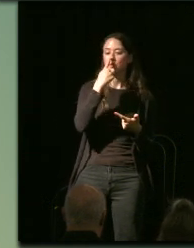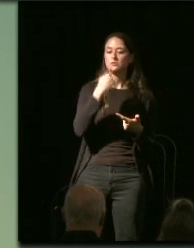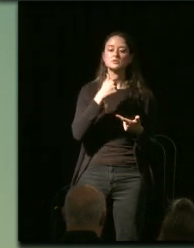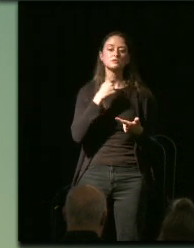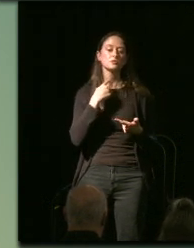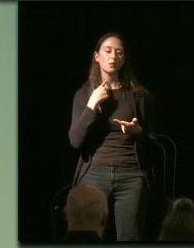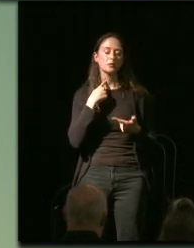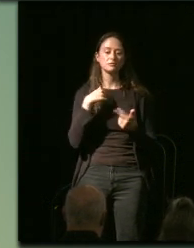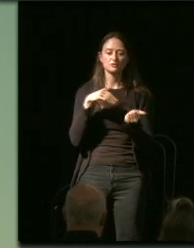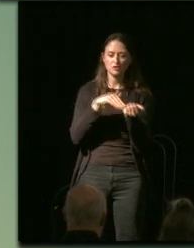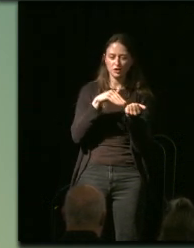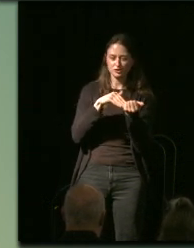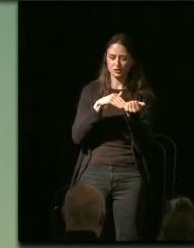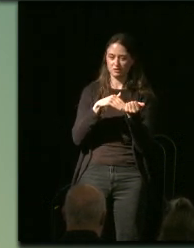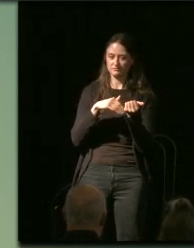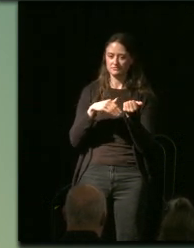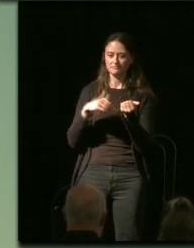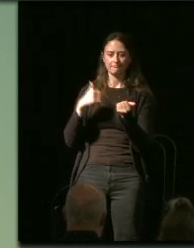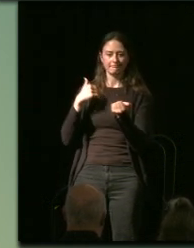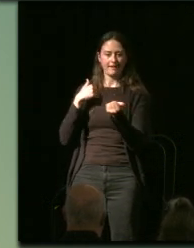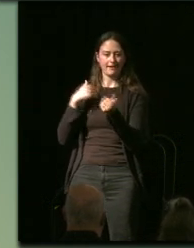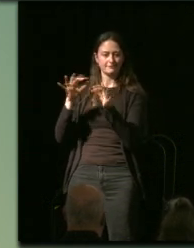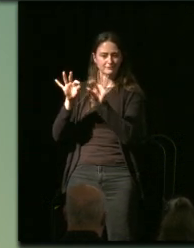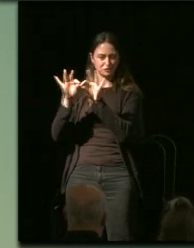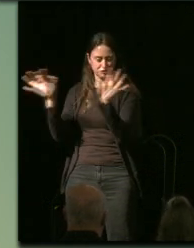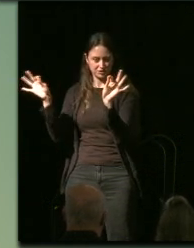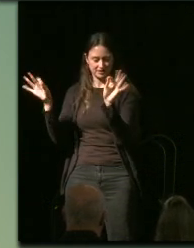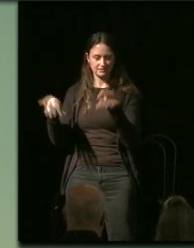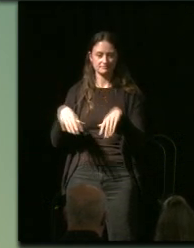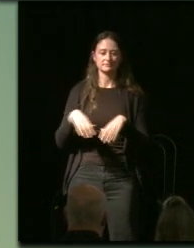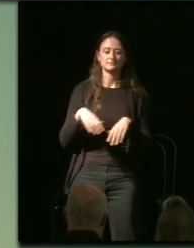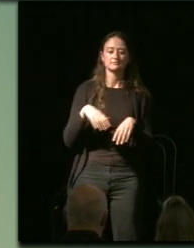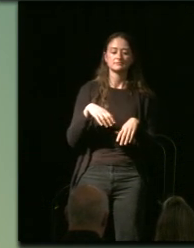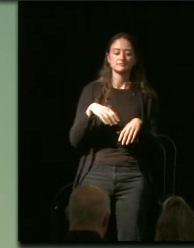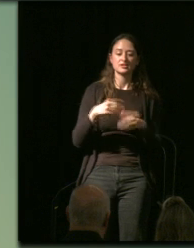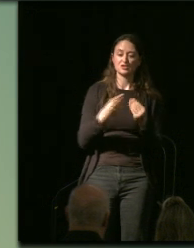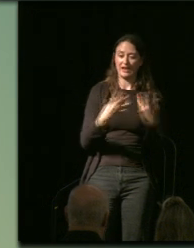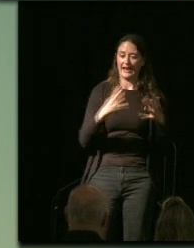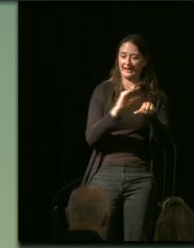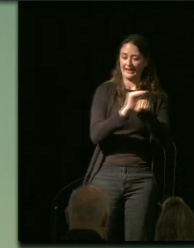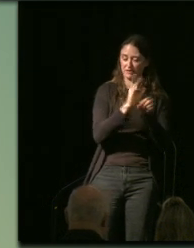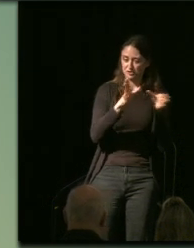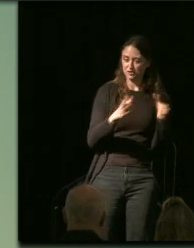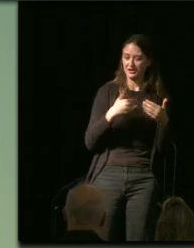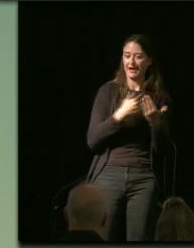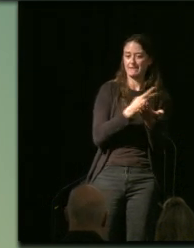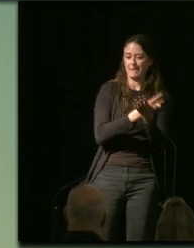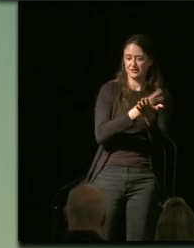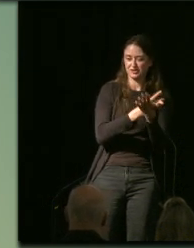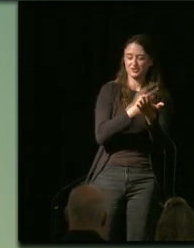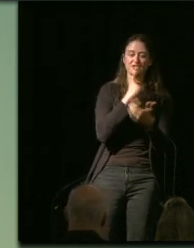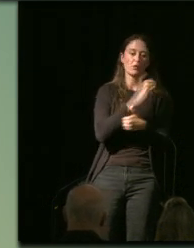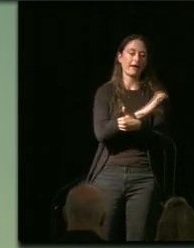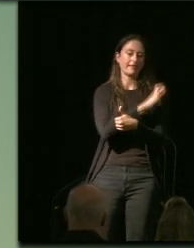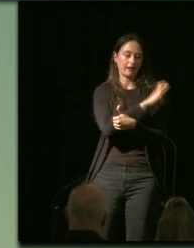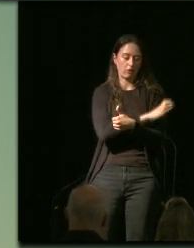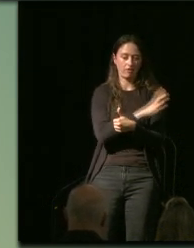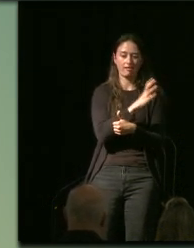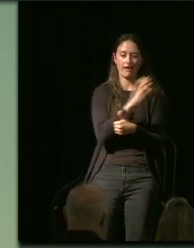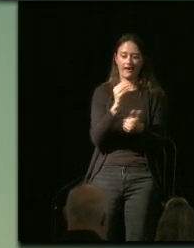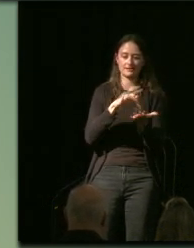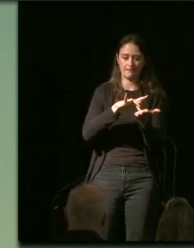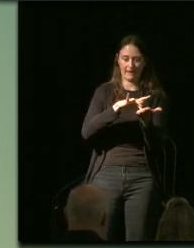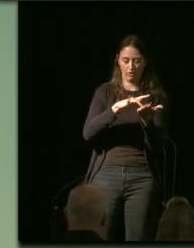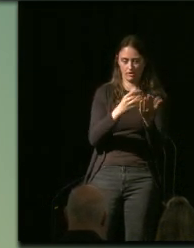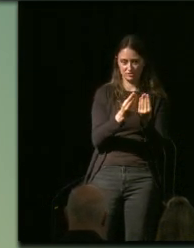genetics. Genetic counselors have a master's degree in clinical and medical genetics. And there's a group called the National Society of